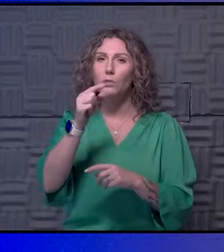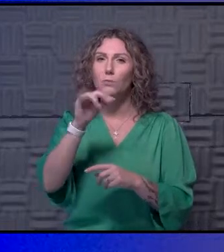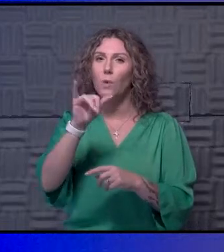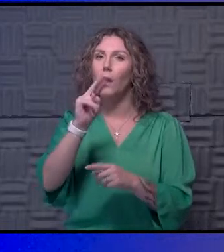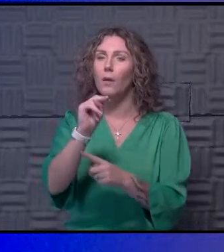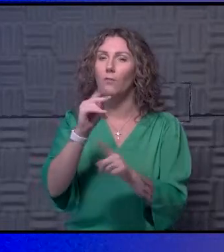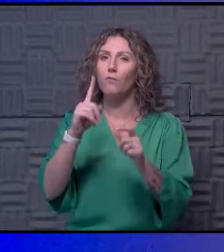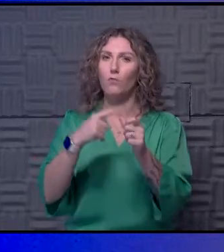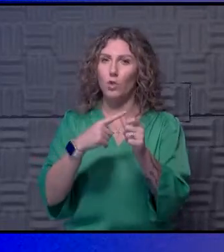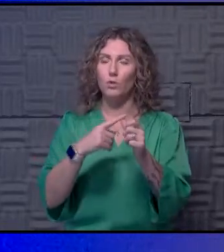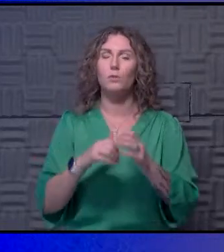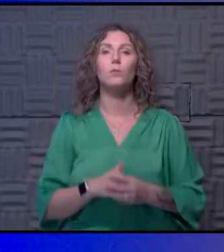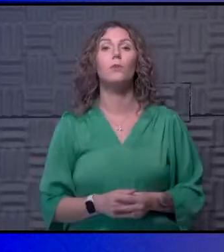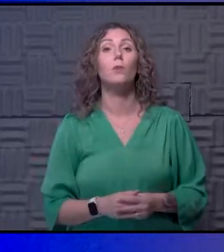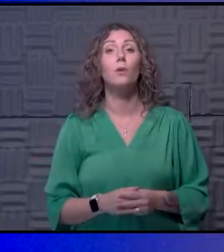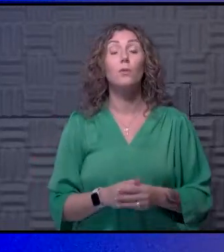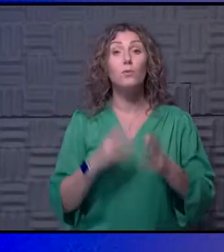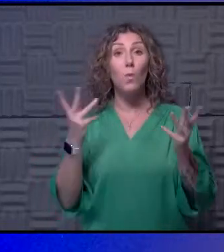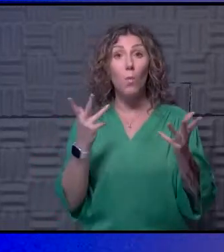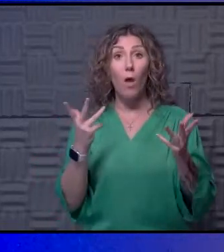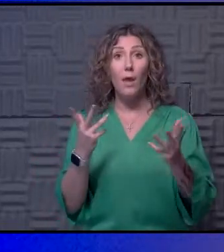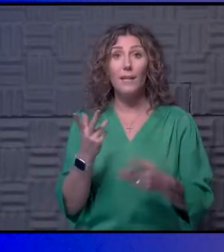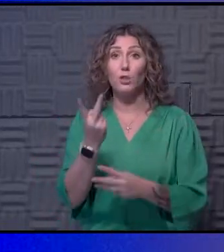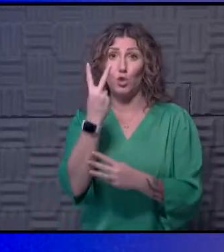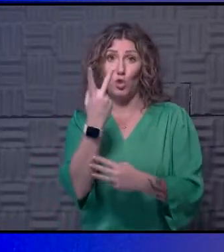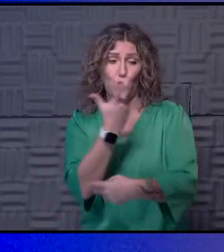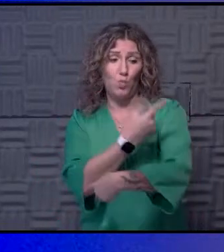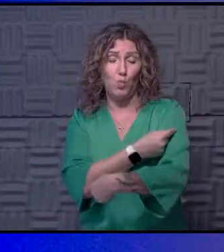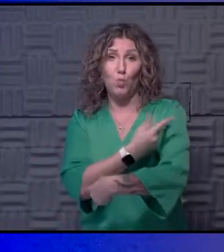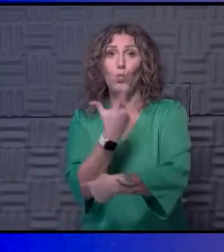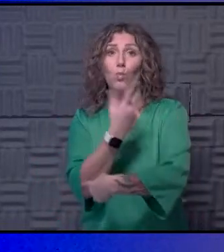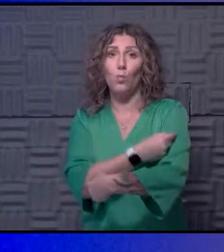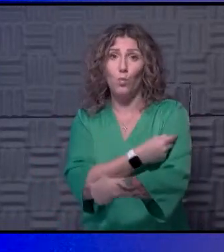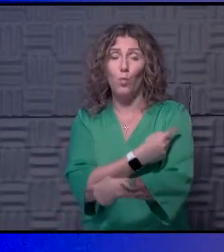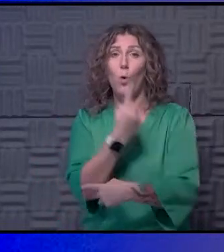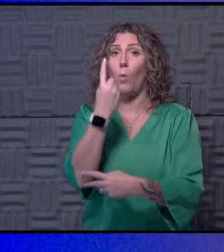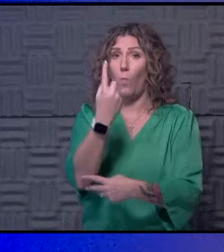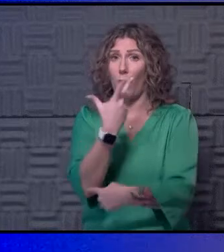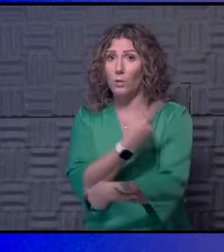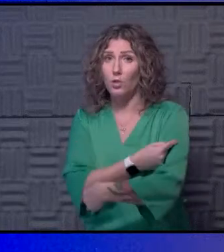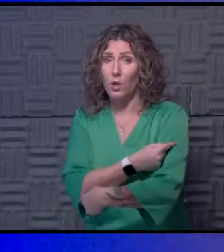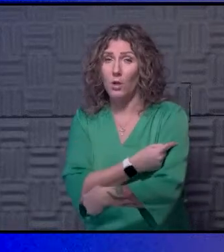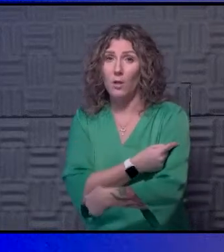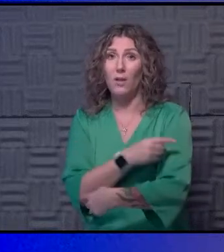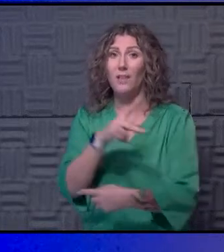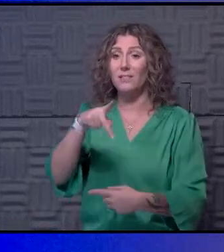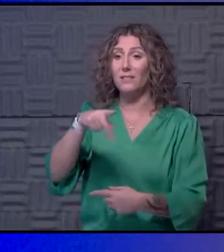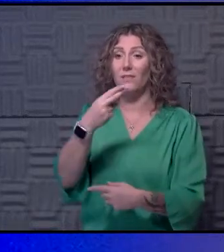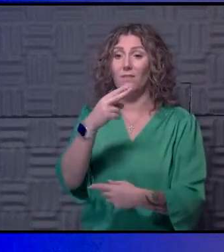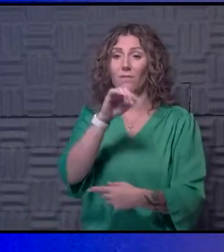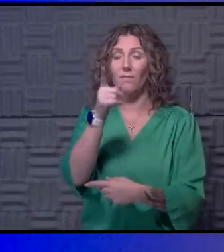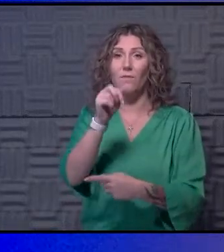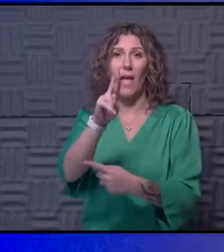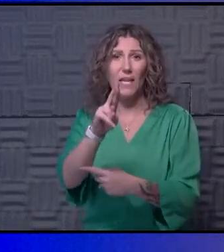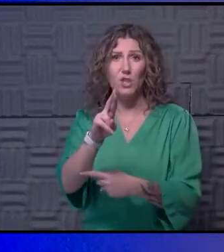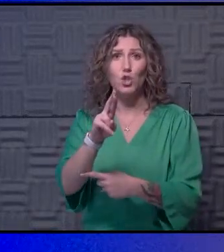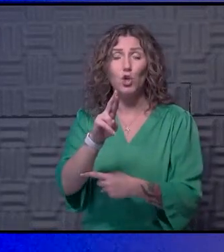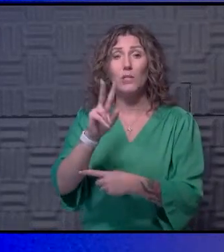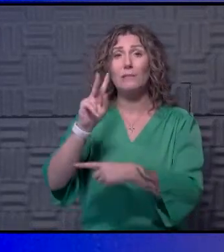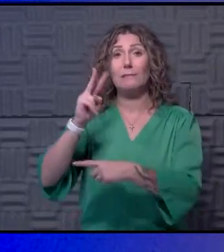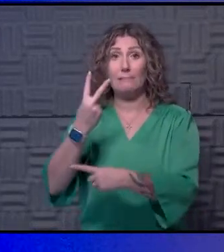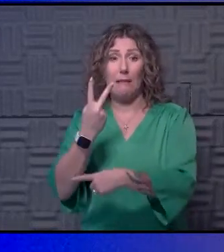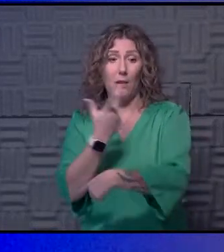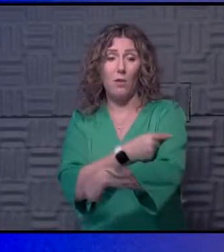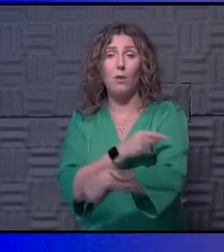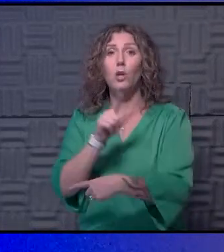it. What is it? It is a 2-dose regimen. You get 1 dose. If we're talking about Pfizer, it's a second dose 21 days